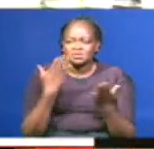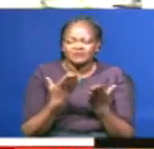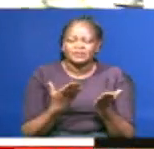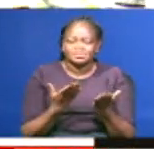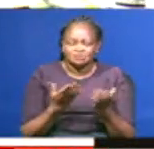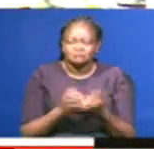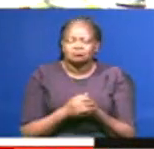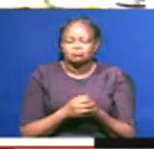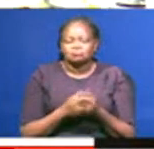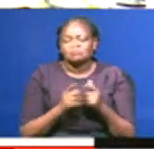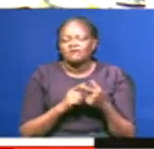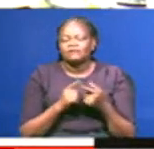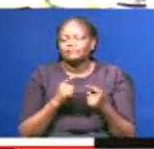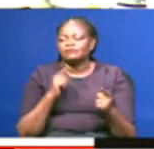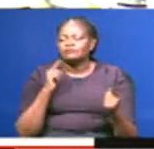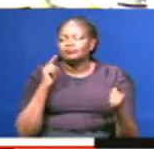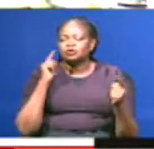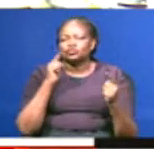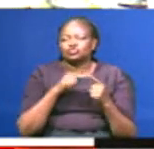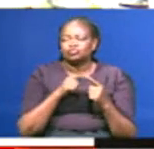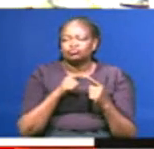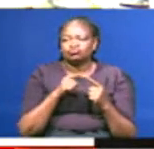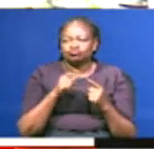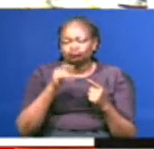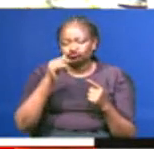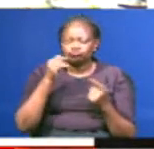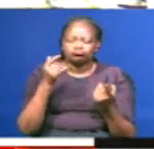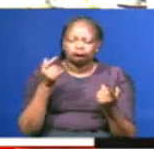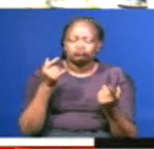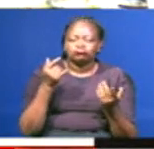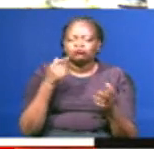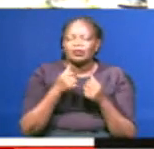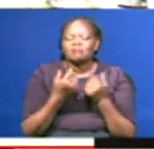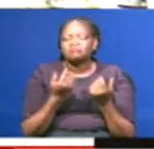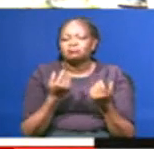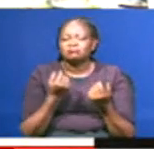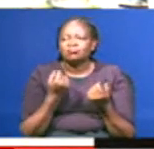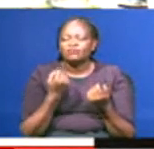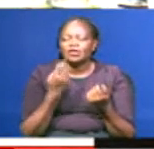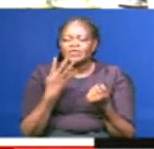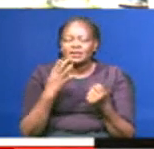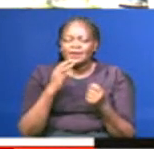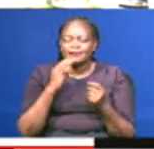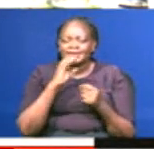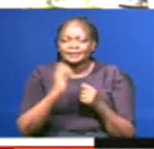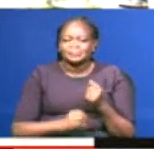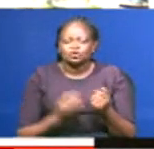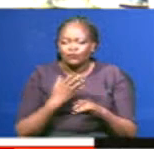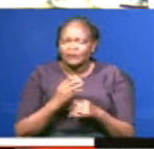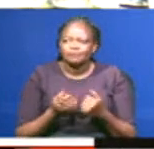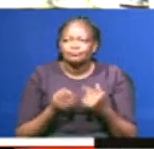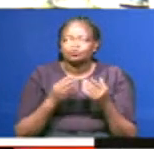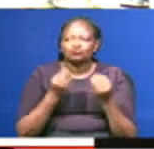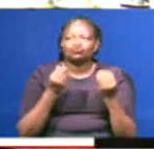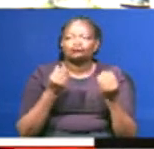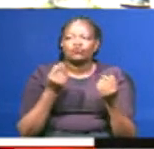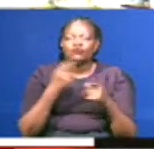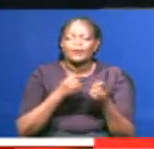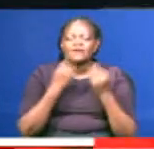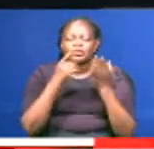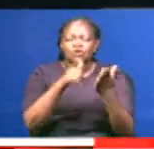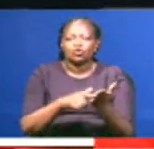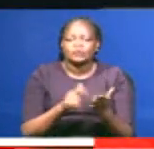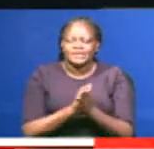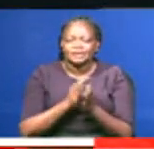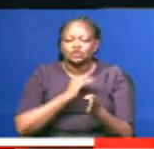an initial target of 119 by 43%. Their solutions ranged from providing loans and